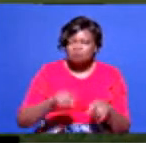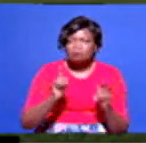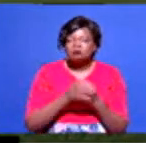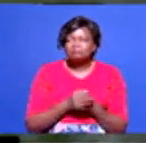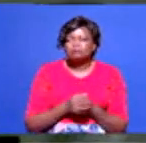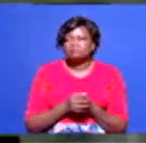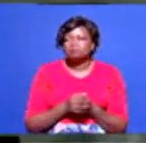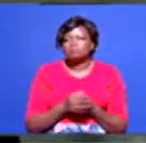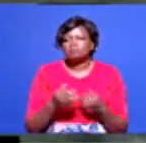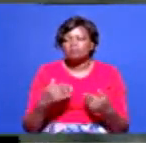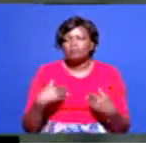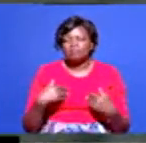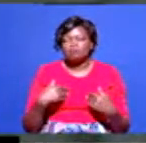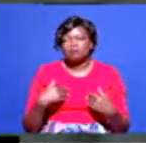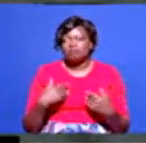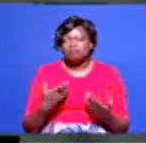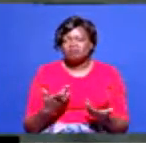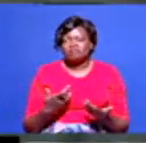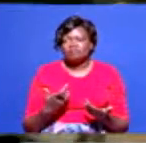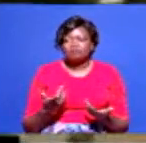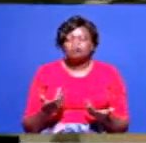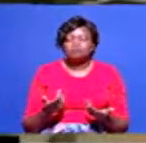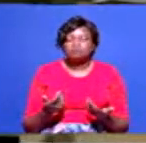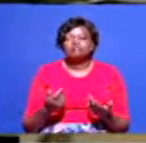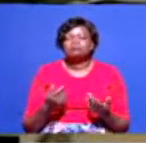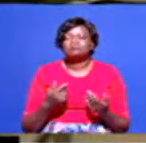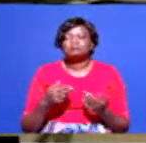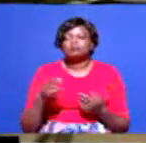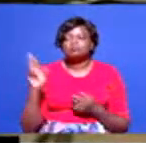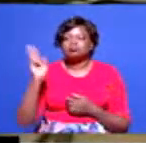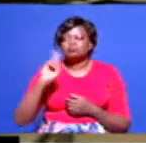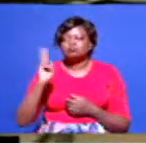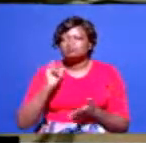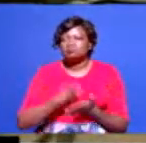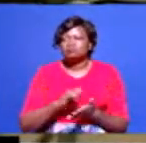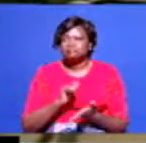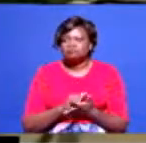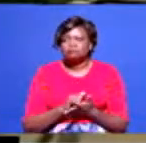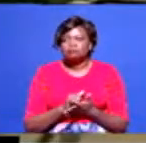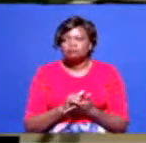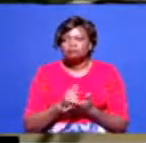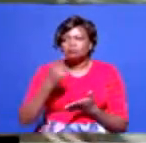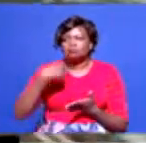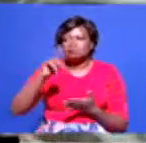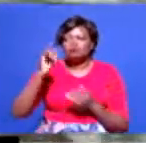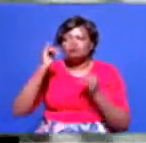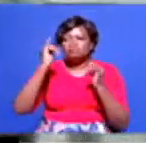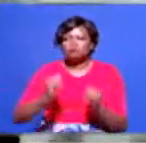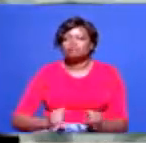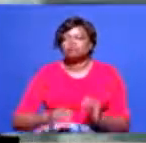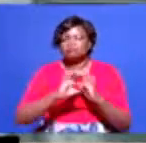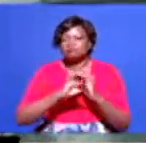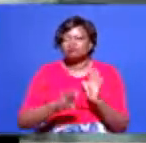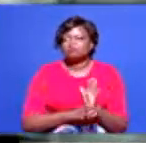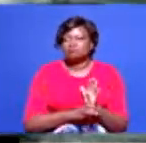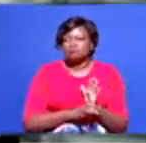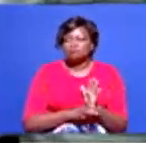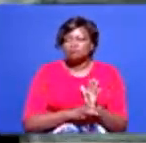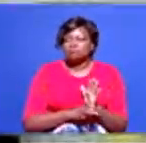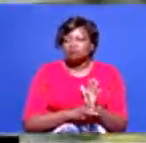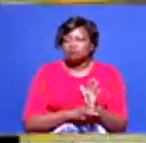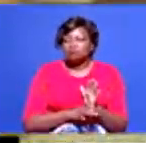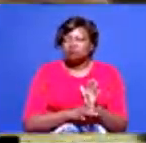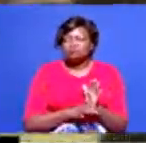unusual position of presiding over a referendum that overwhelmingly endorsed a new constitution aimed at averting a repeat